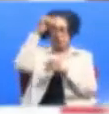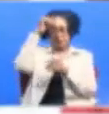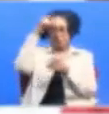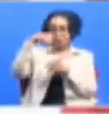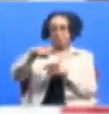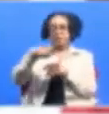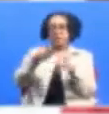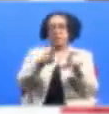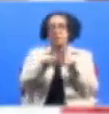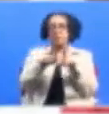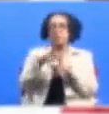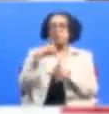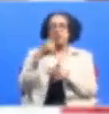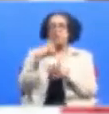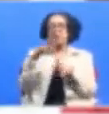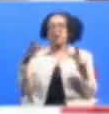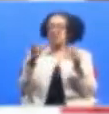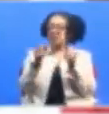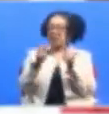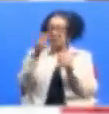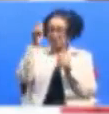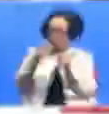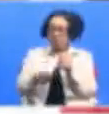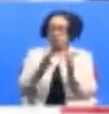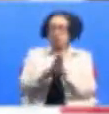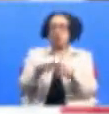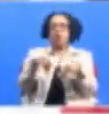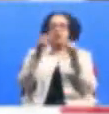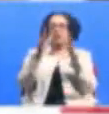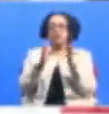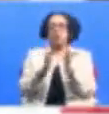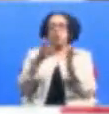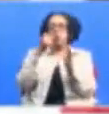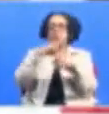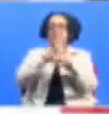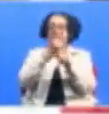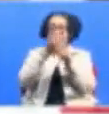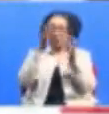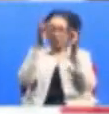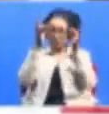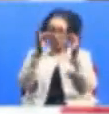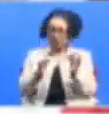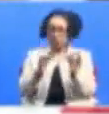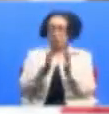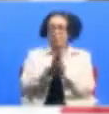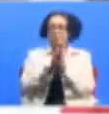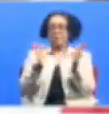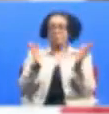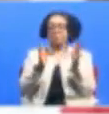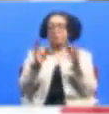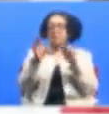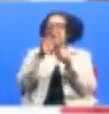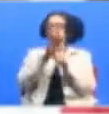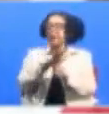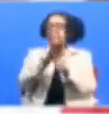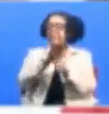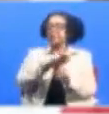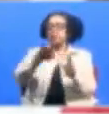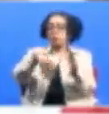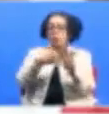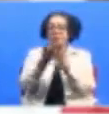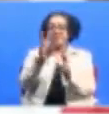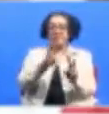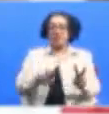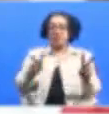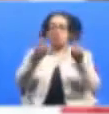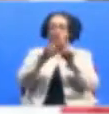to state, "Attacking judges and judicial officers who made a decision in the public undermine all the values of our constitutional